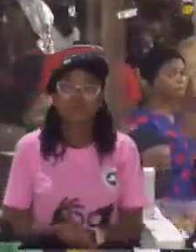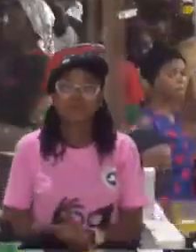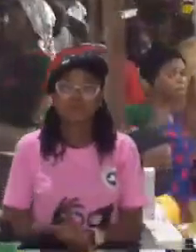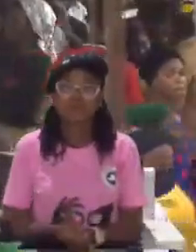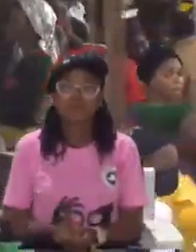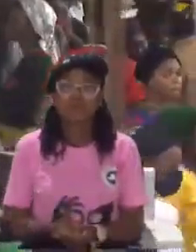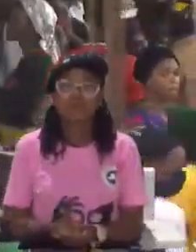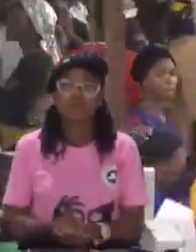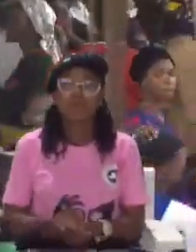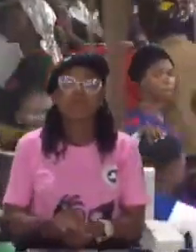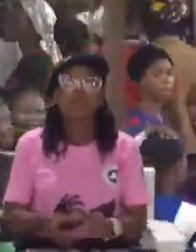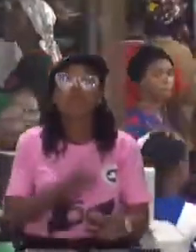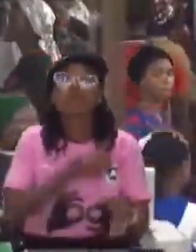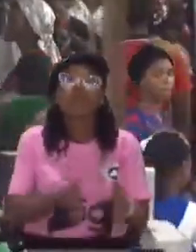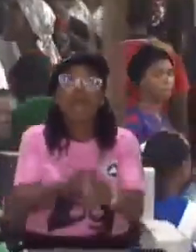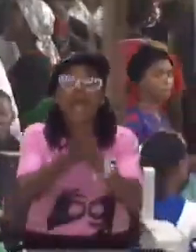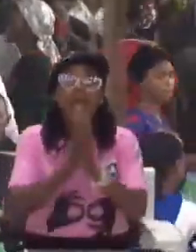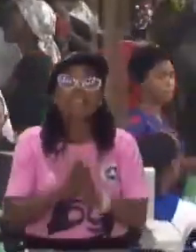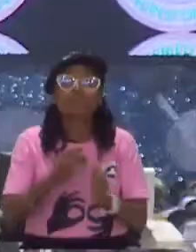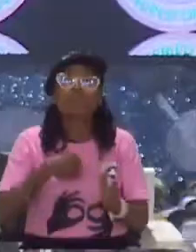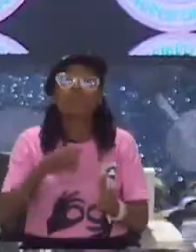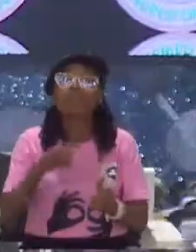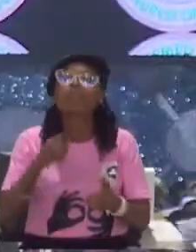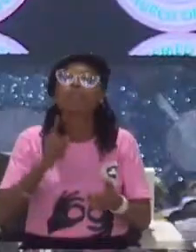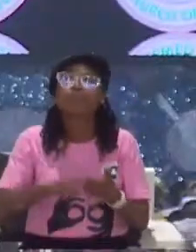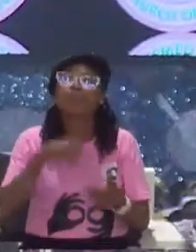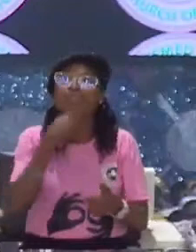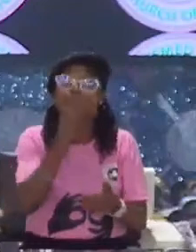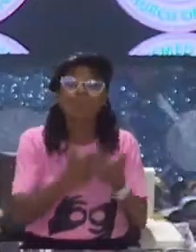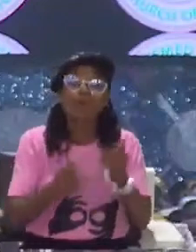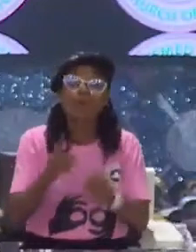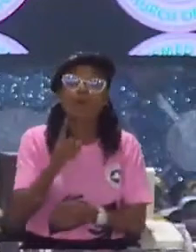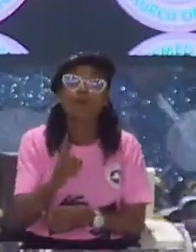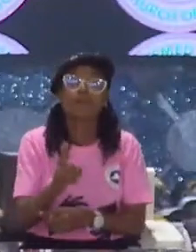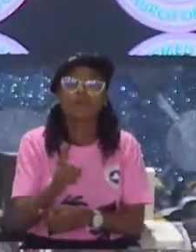Amen. The Lord asked me to tell someone. He said